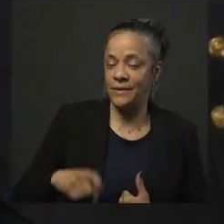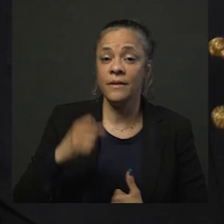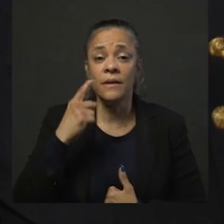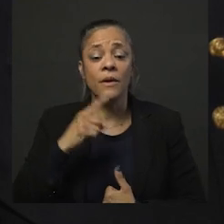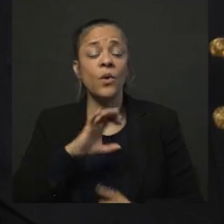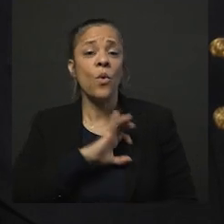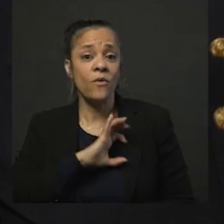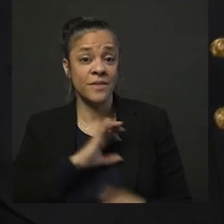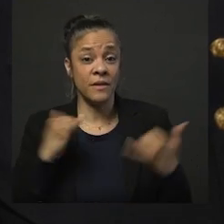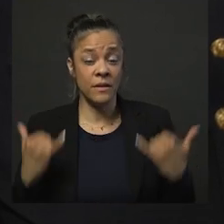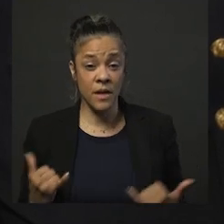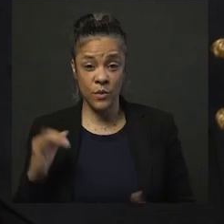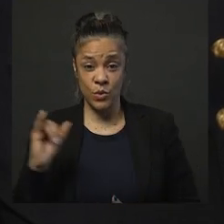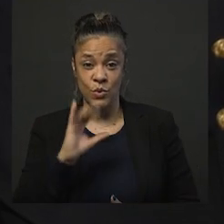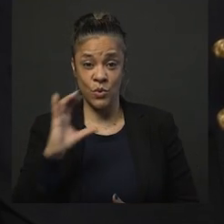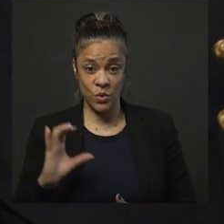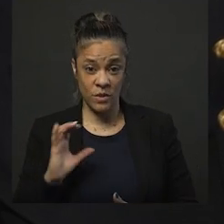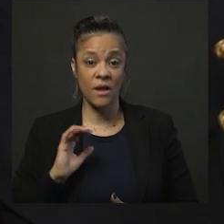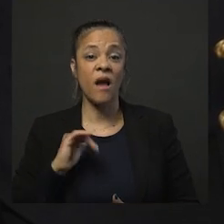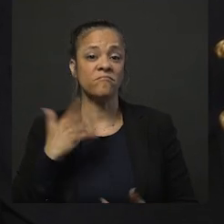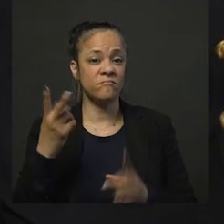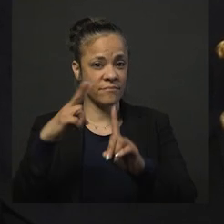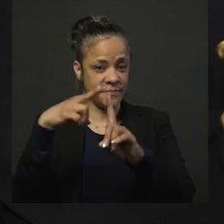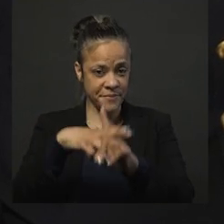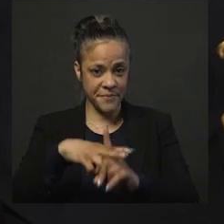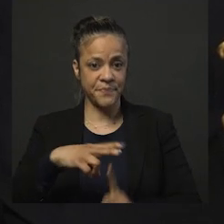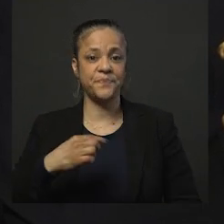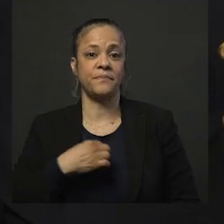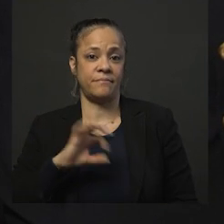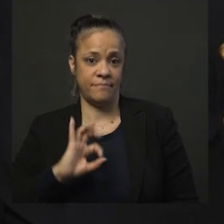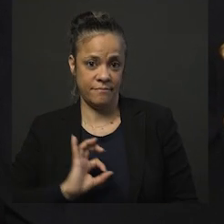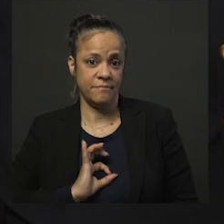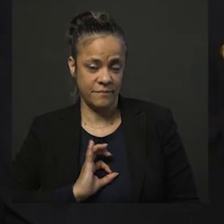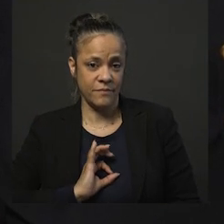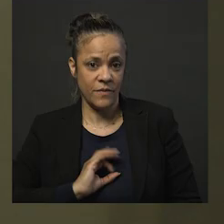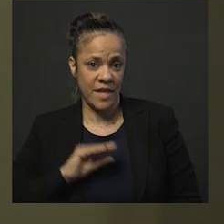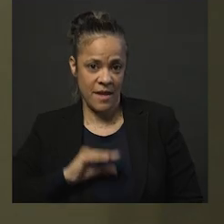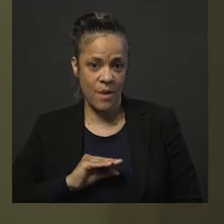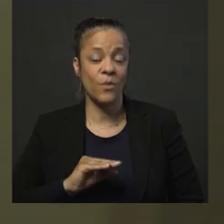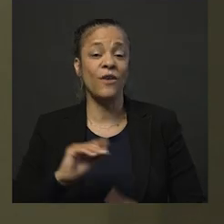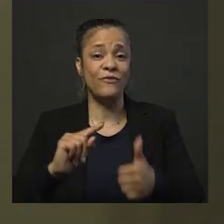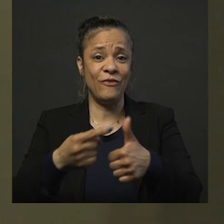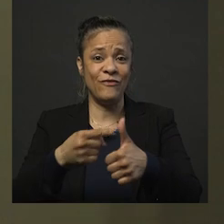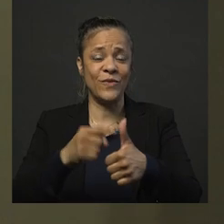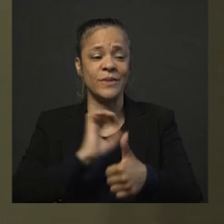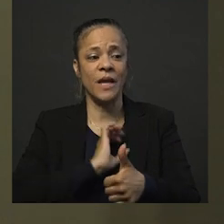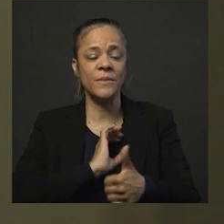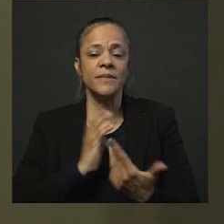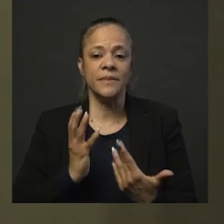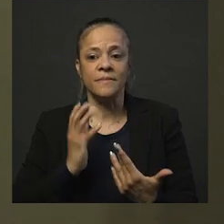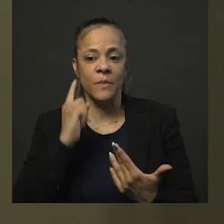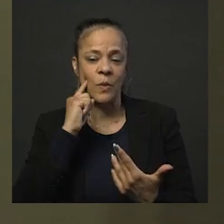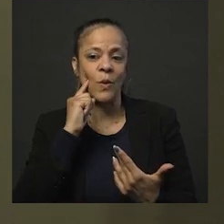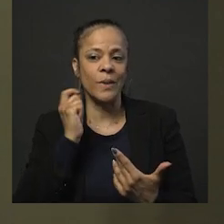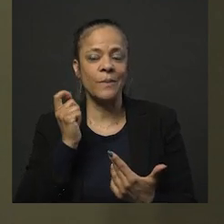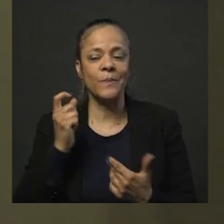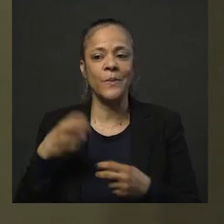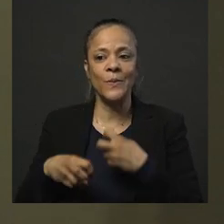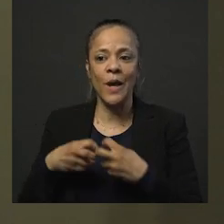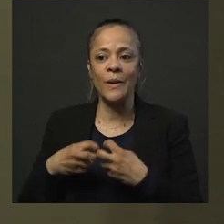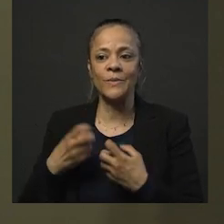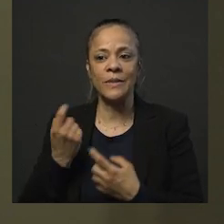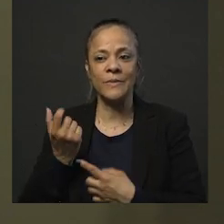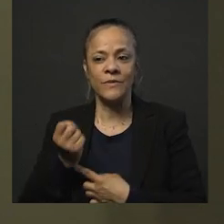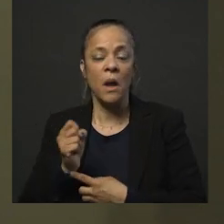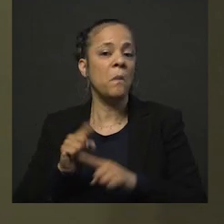every officer here in Jersey City is assigned a body-worn camera. At first, it was a problem. The officers thought that it was an